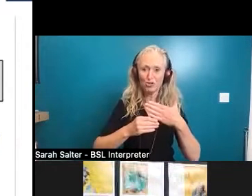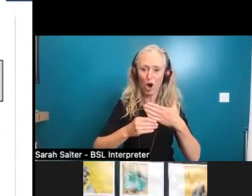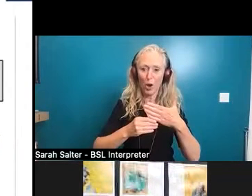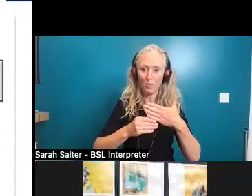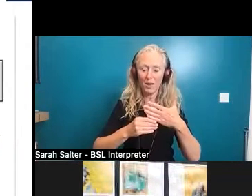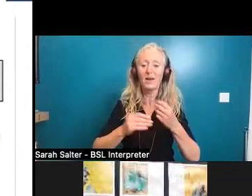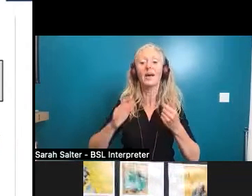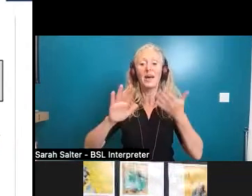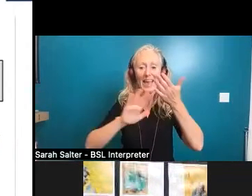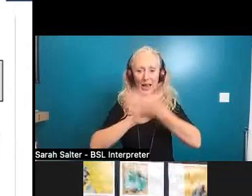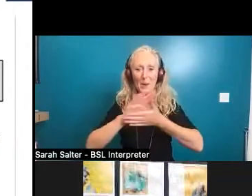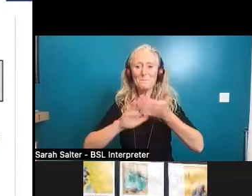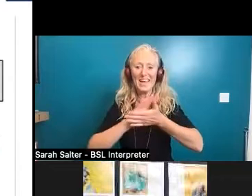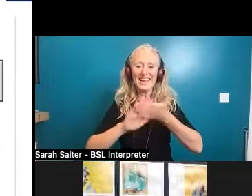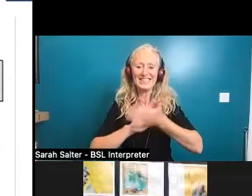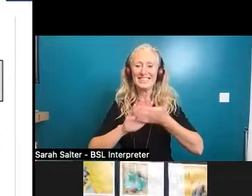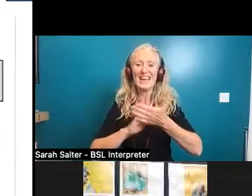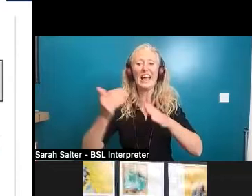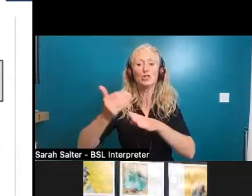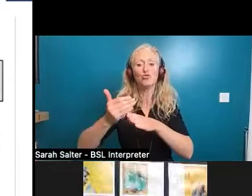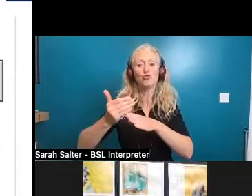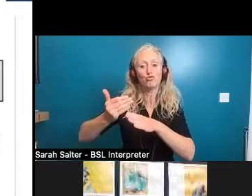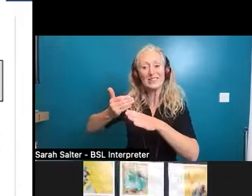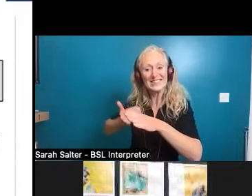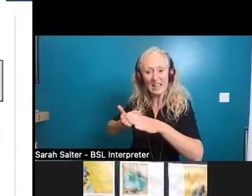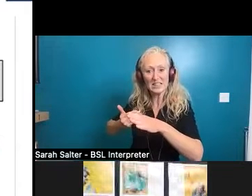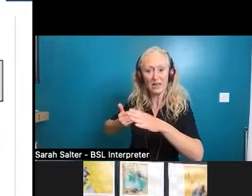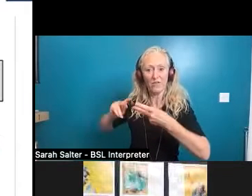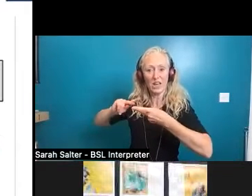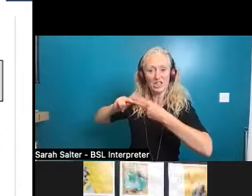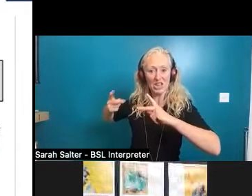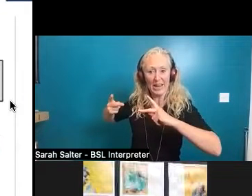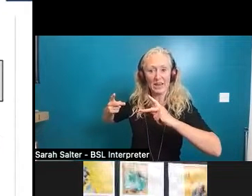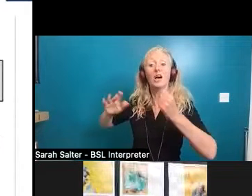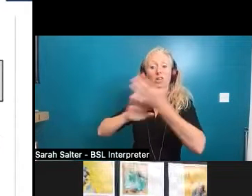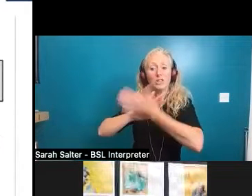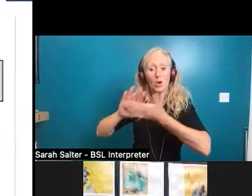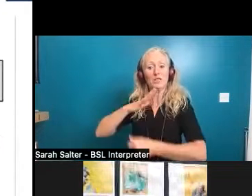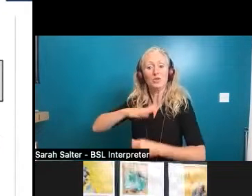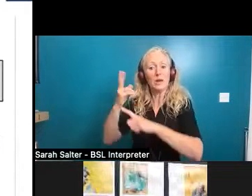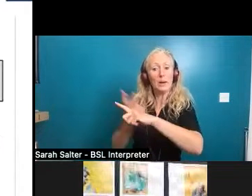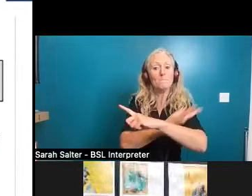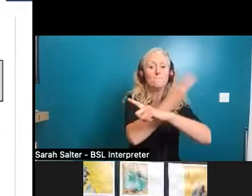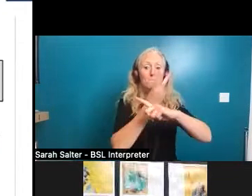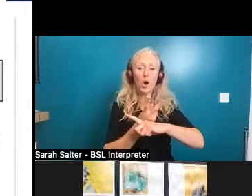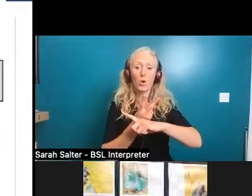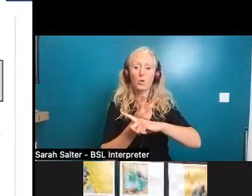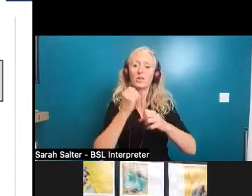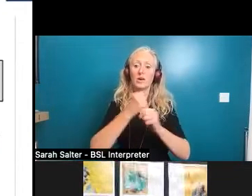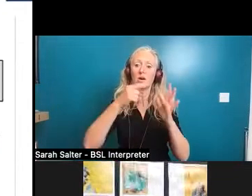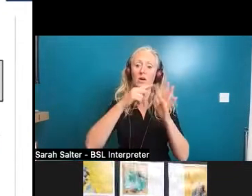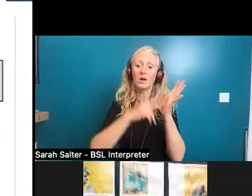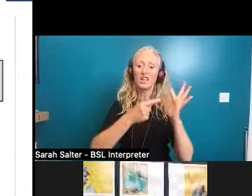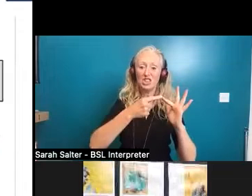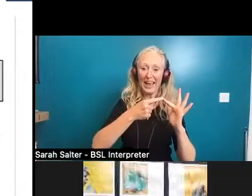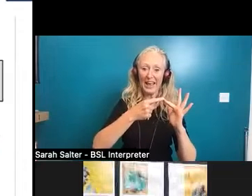you need to have two copies, both of your copies affected. And so the second change that's been